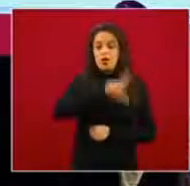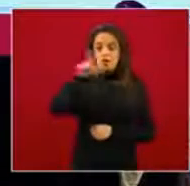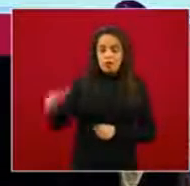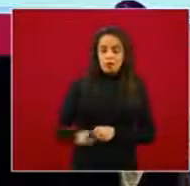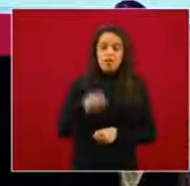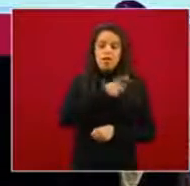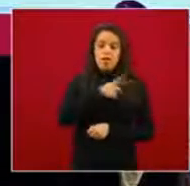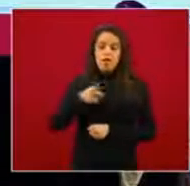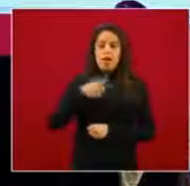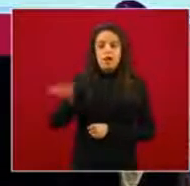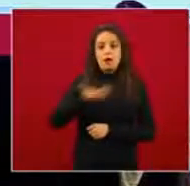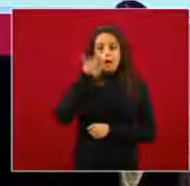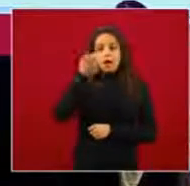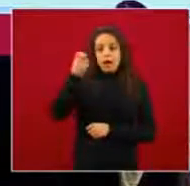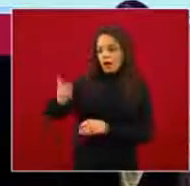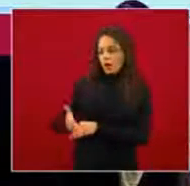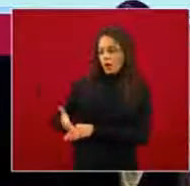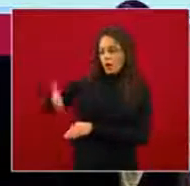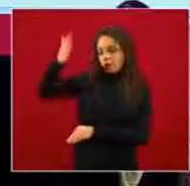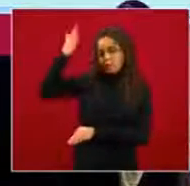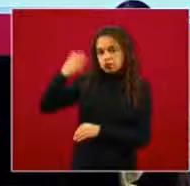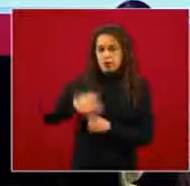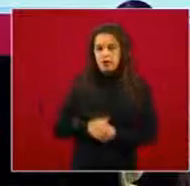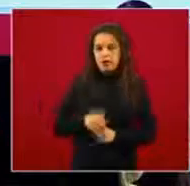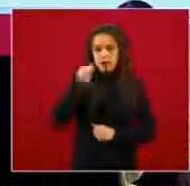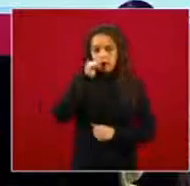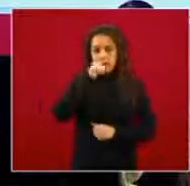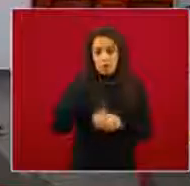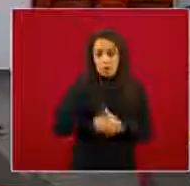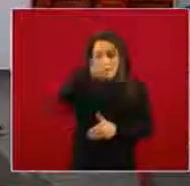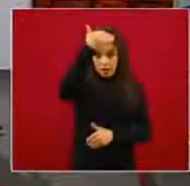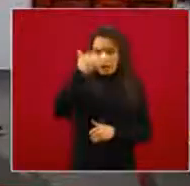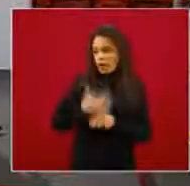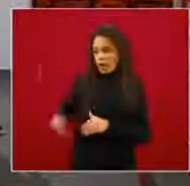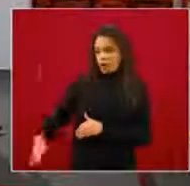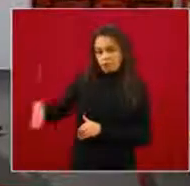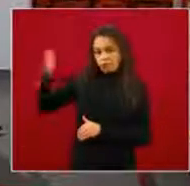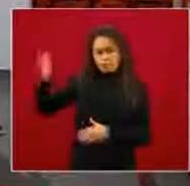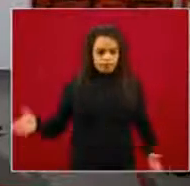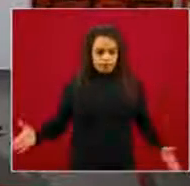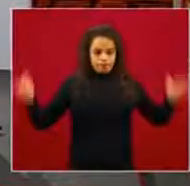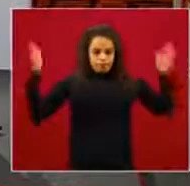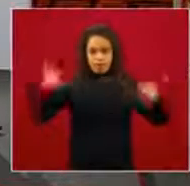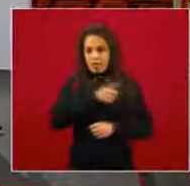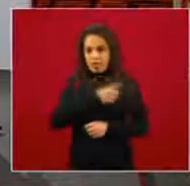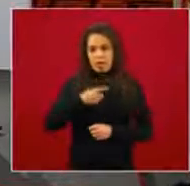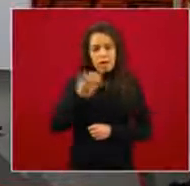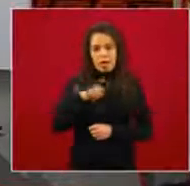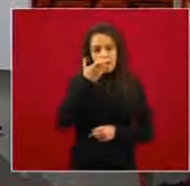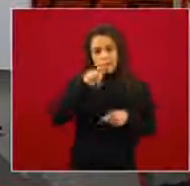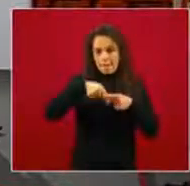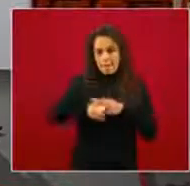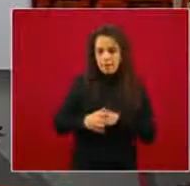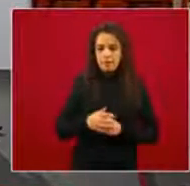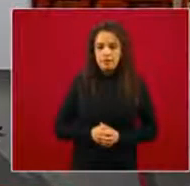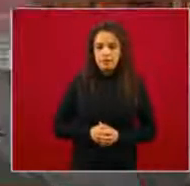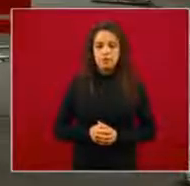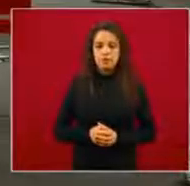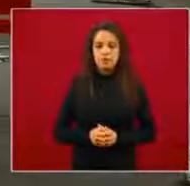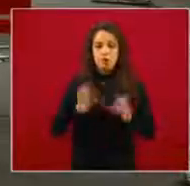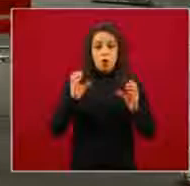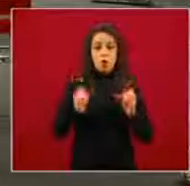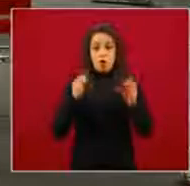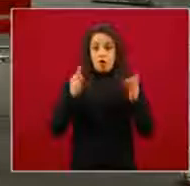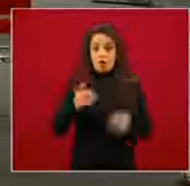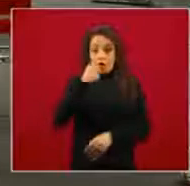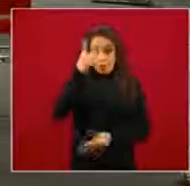used to this type of barriers, particularly on the sides and in the front, and also in the production areas, not